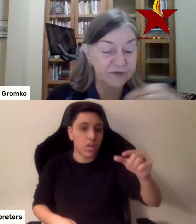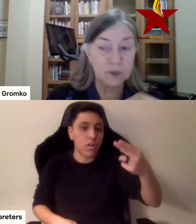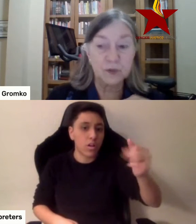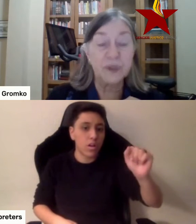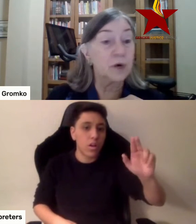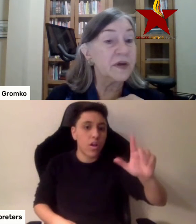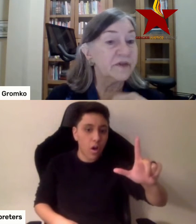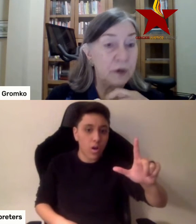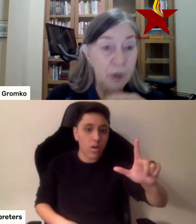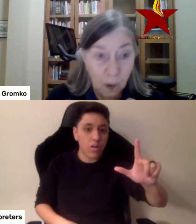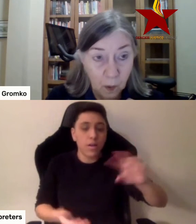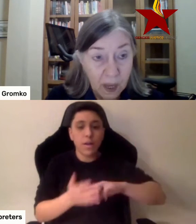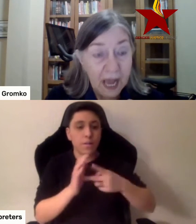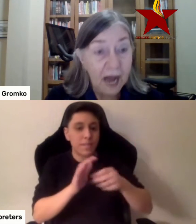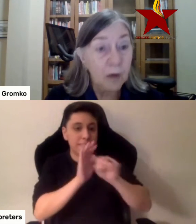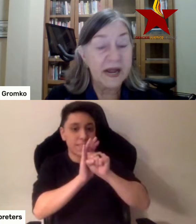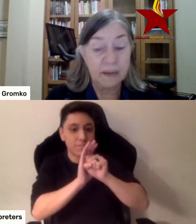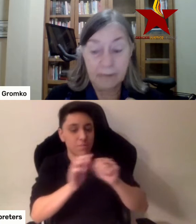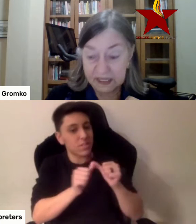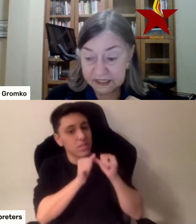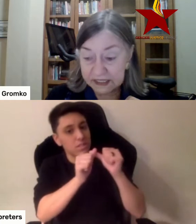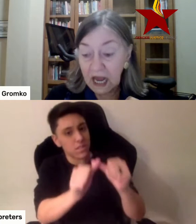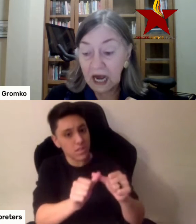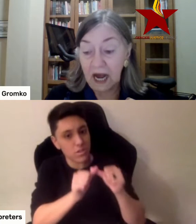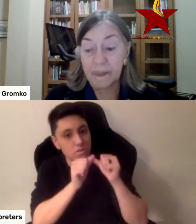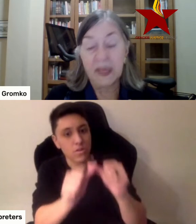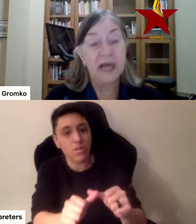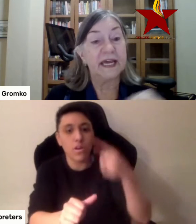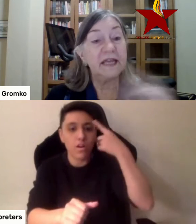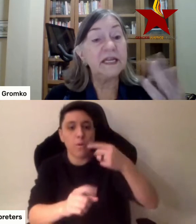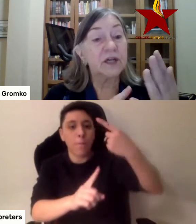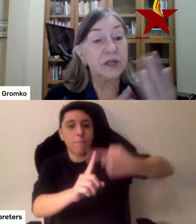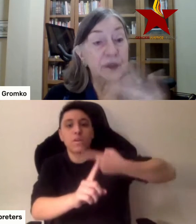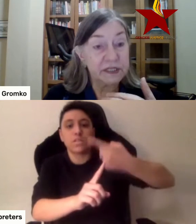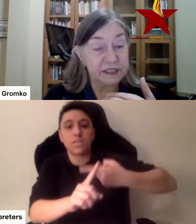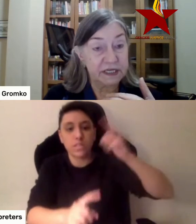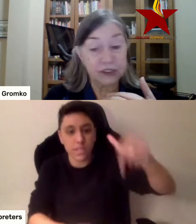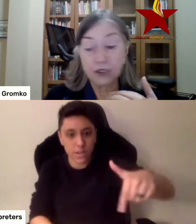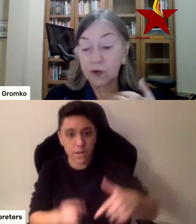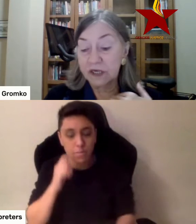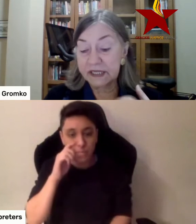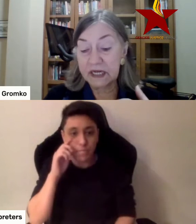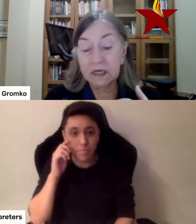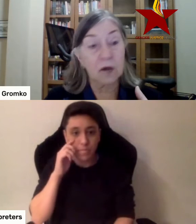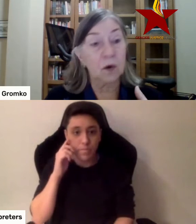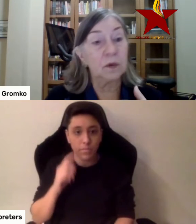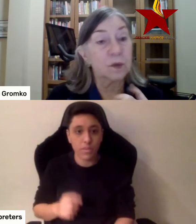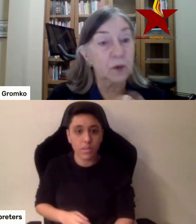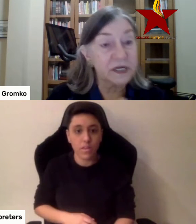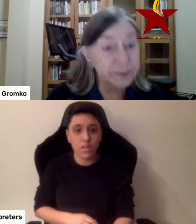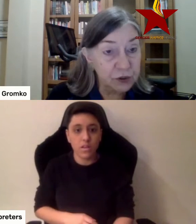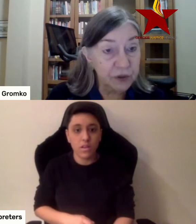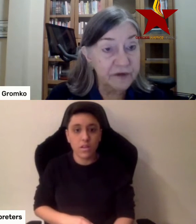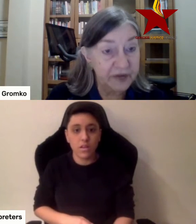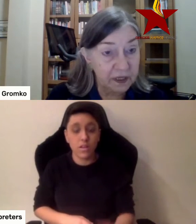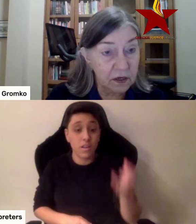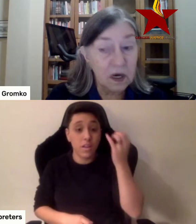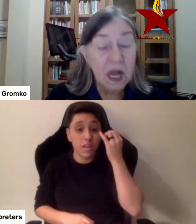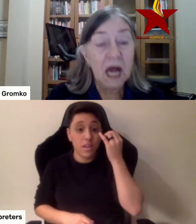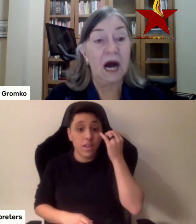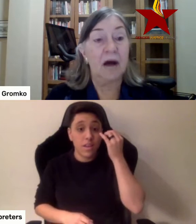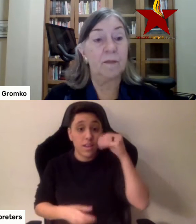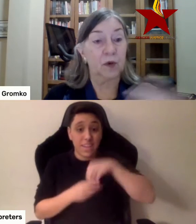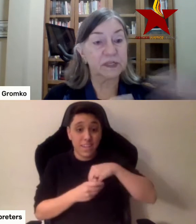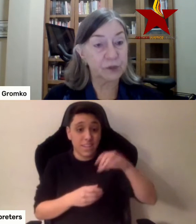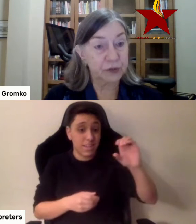months afterwards. We don't even know how many months. In the acute disease, you are seeing not only respiratory